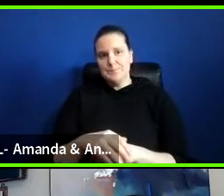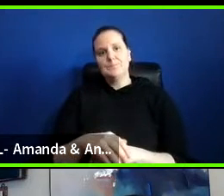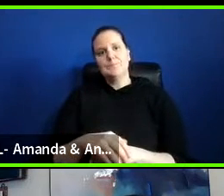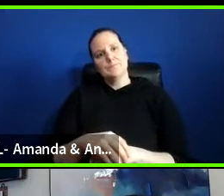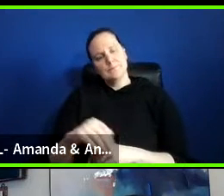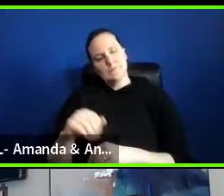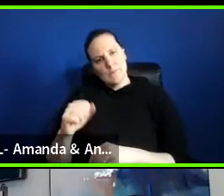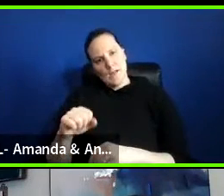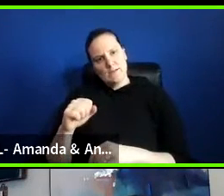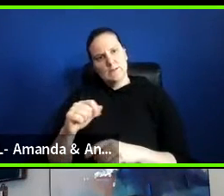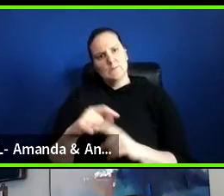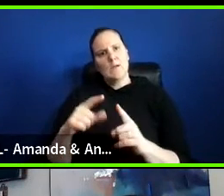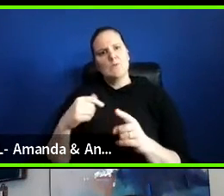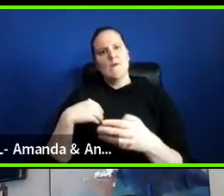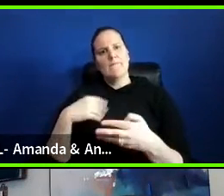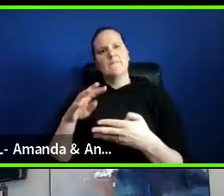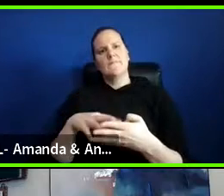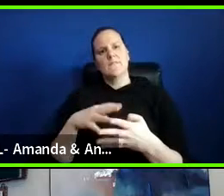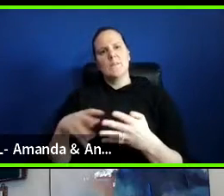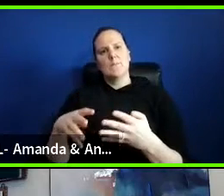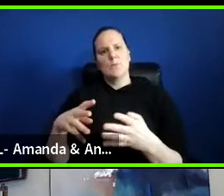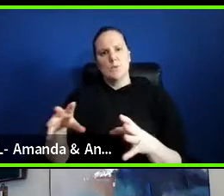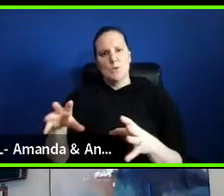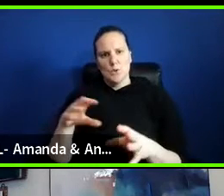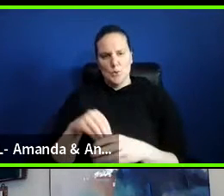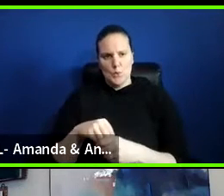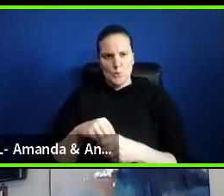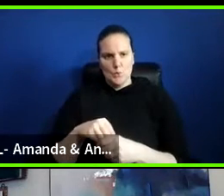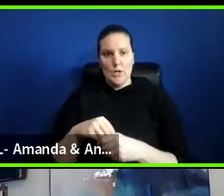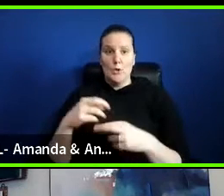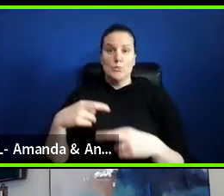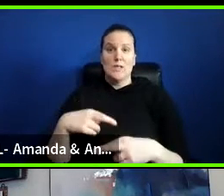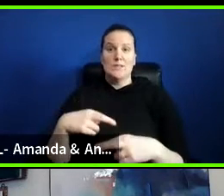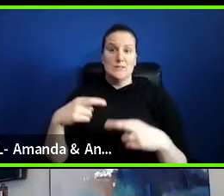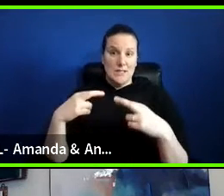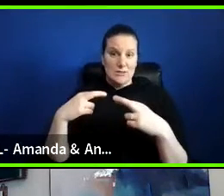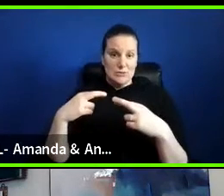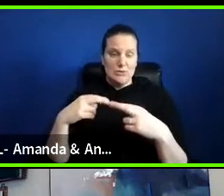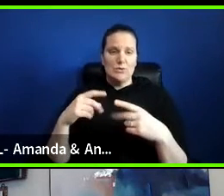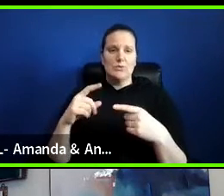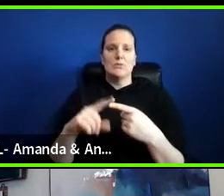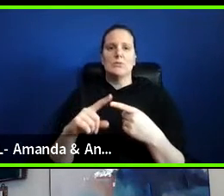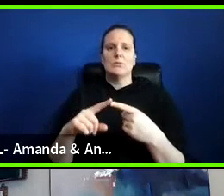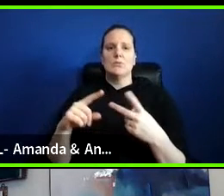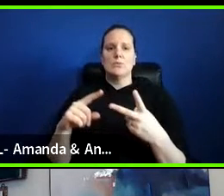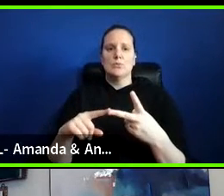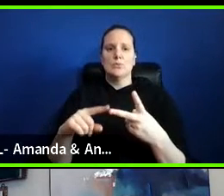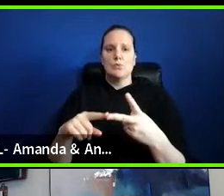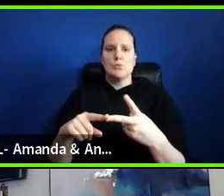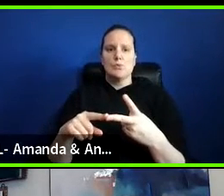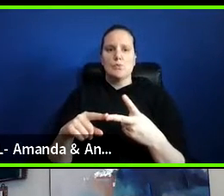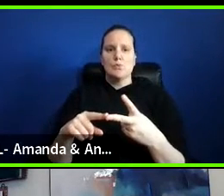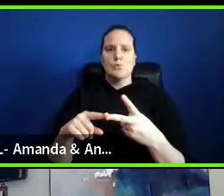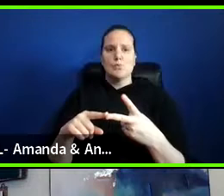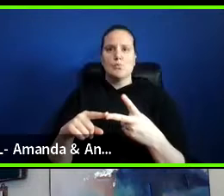then you had a table that was including, you had residential, you had